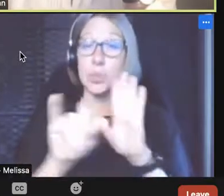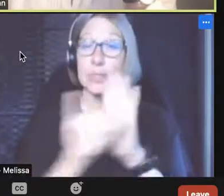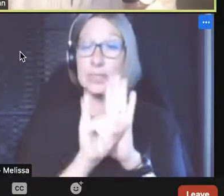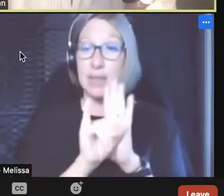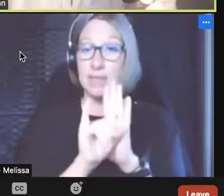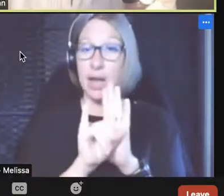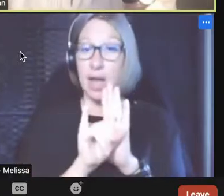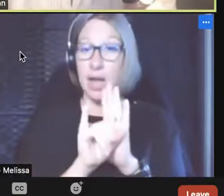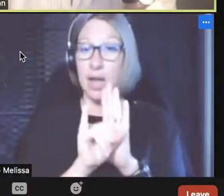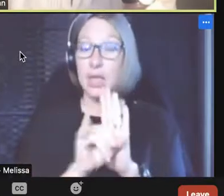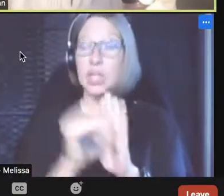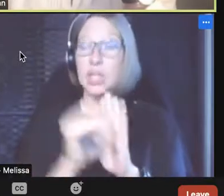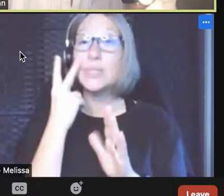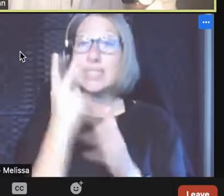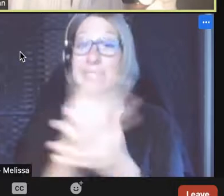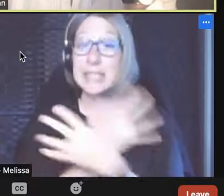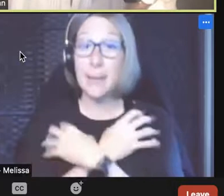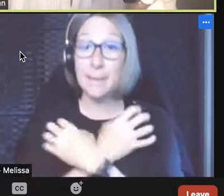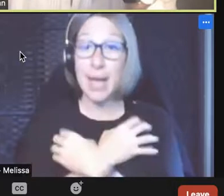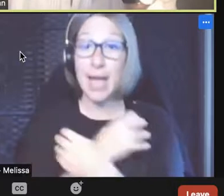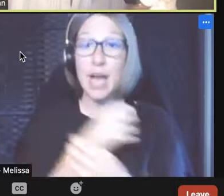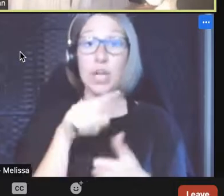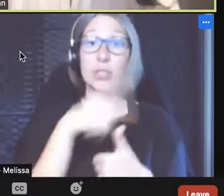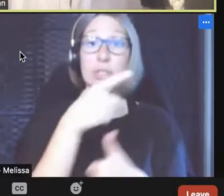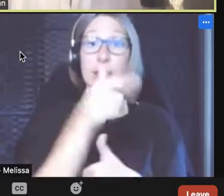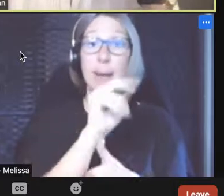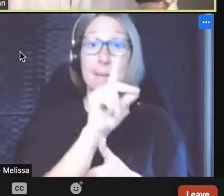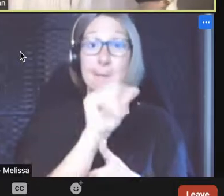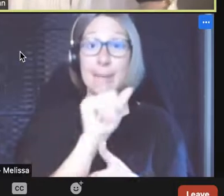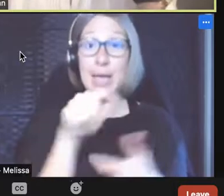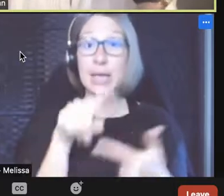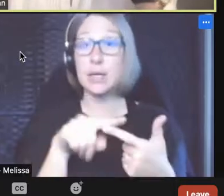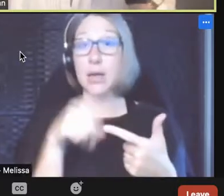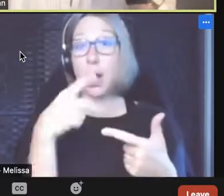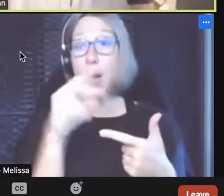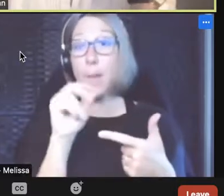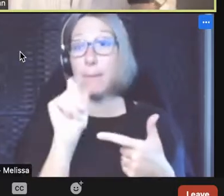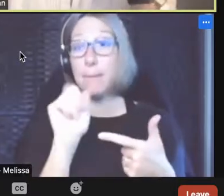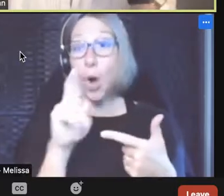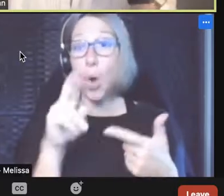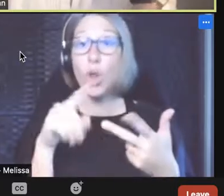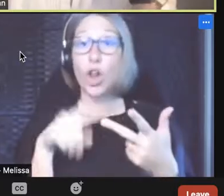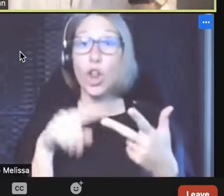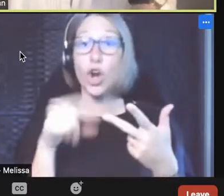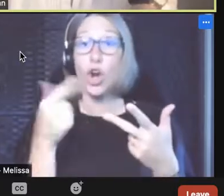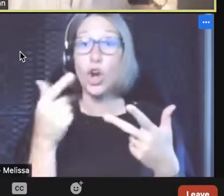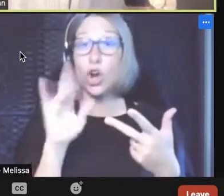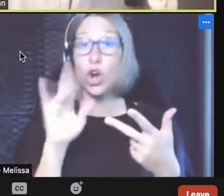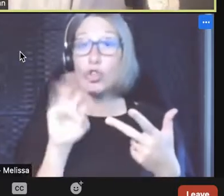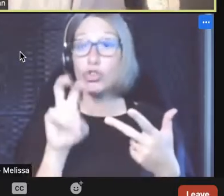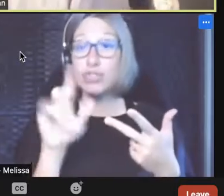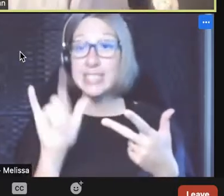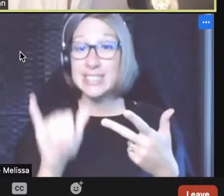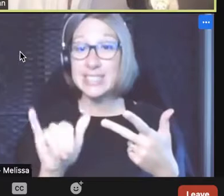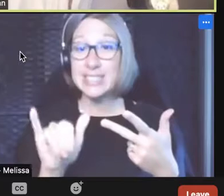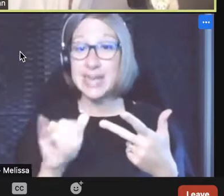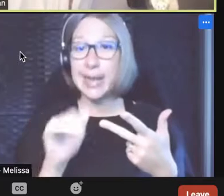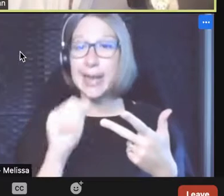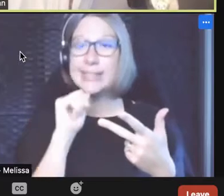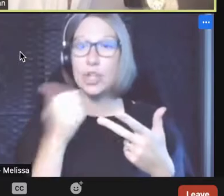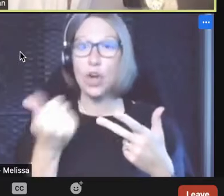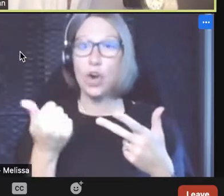of bears, a panda bear, a polar bear, and maybe a grizzly bear, they're not to scale, they're not, you know, and none of them are the